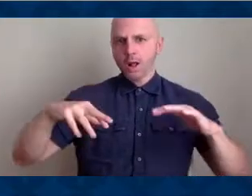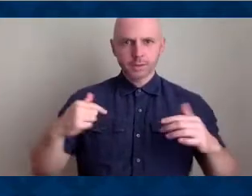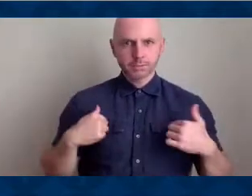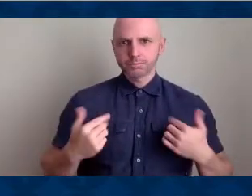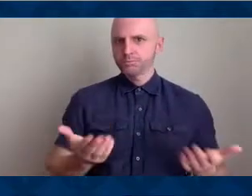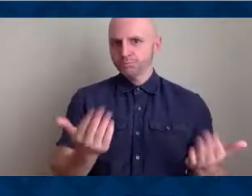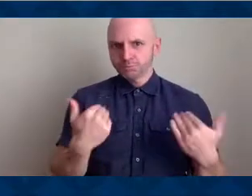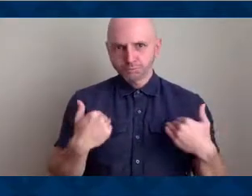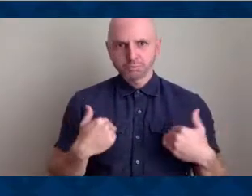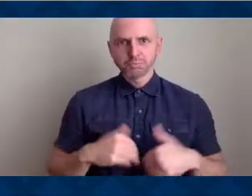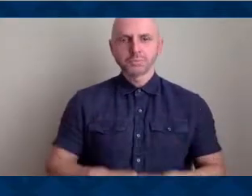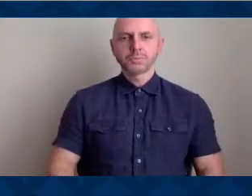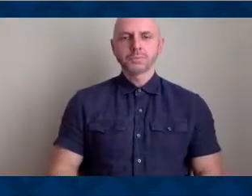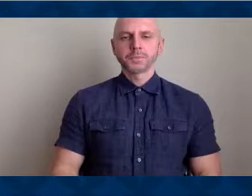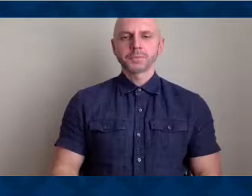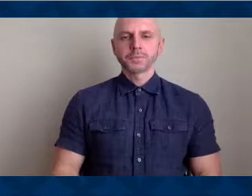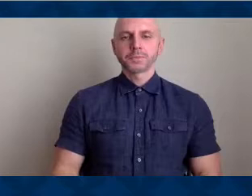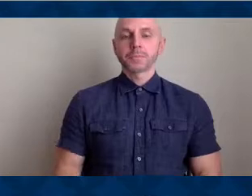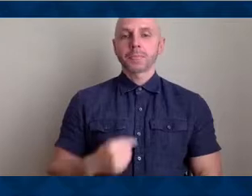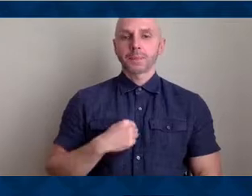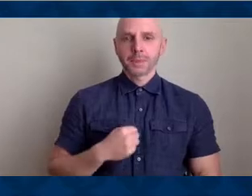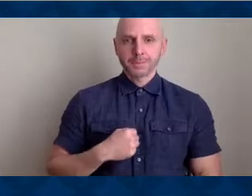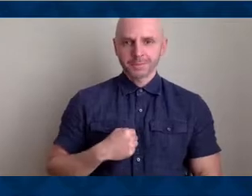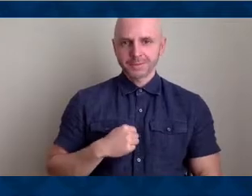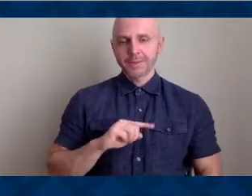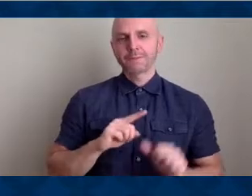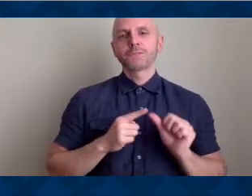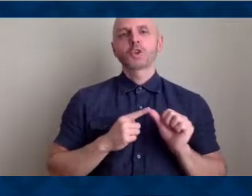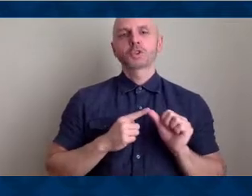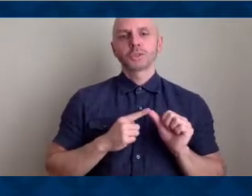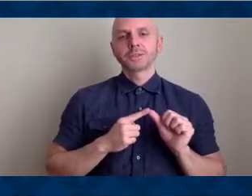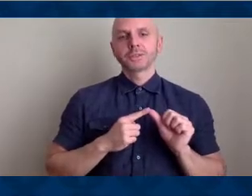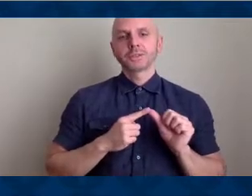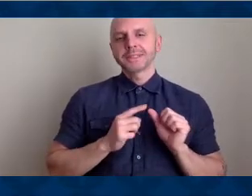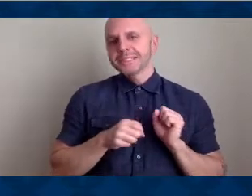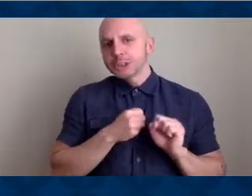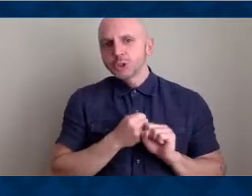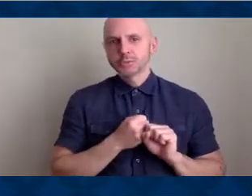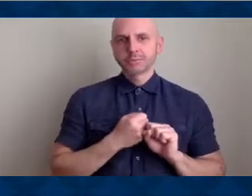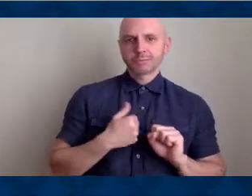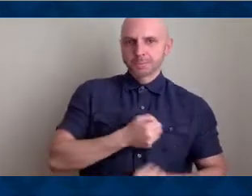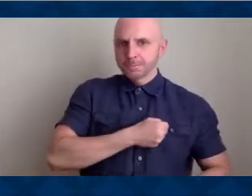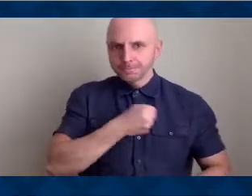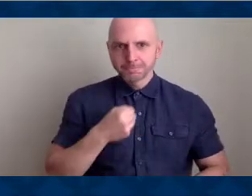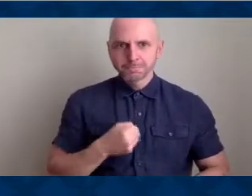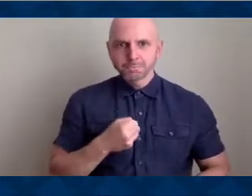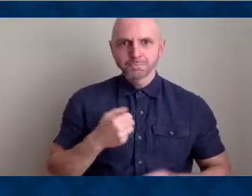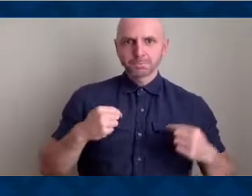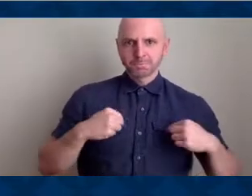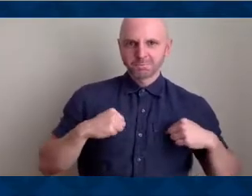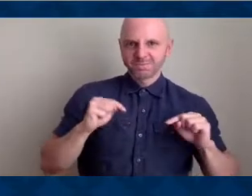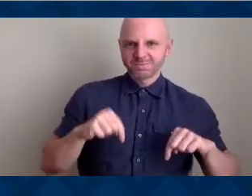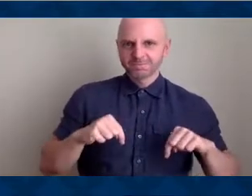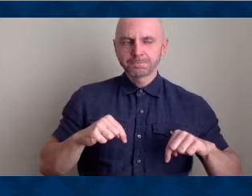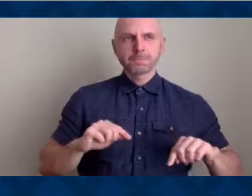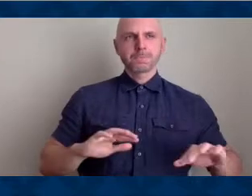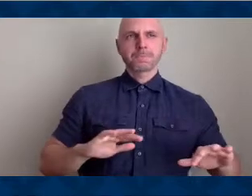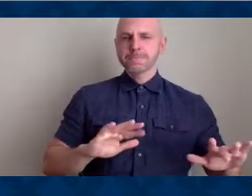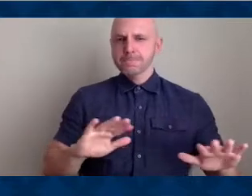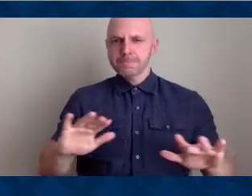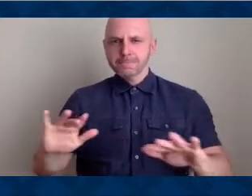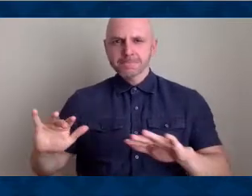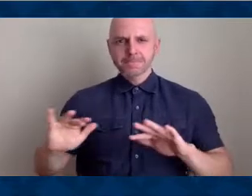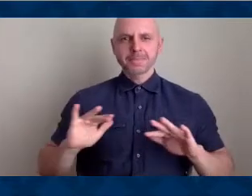that I've learned about this job in my first year, which is one of the most